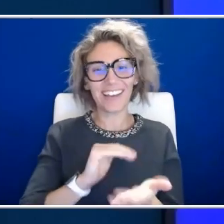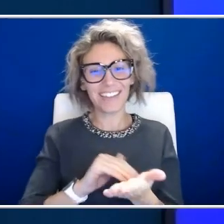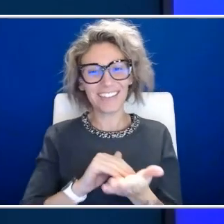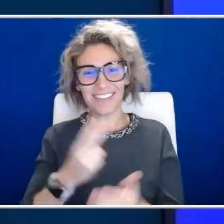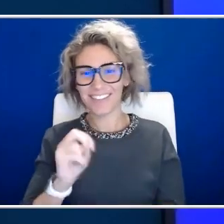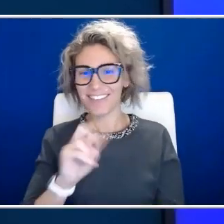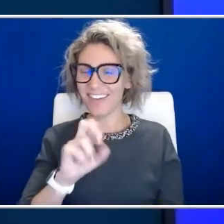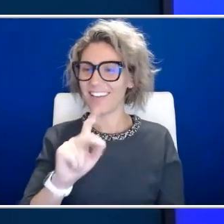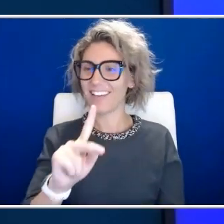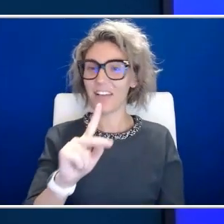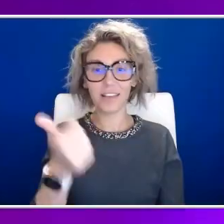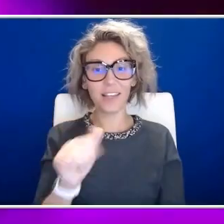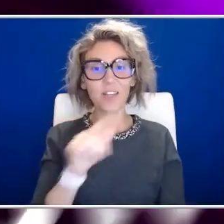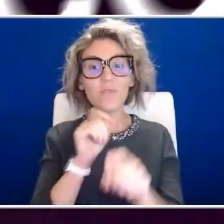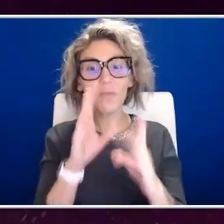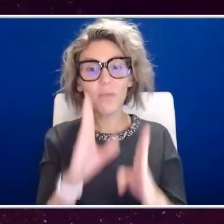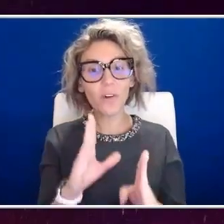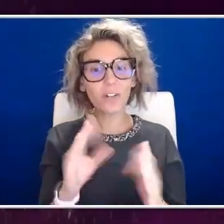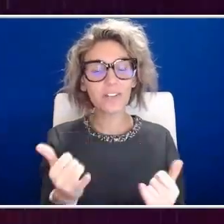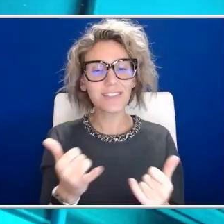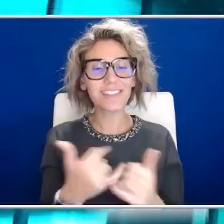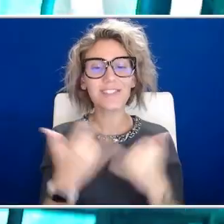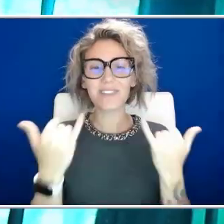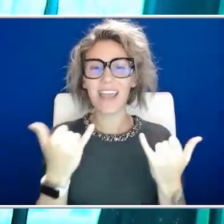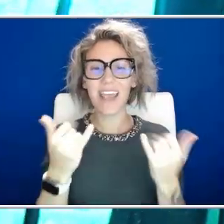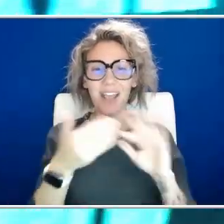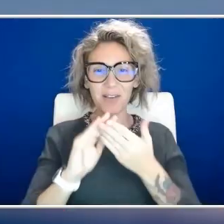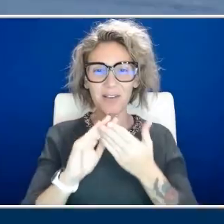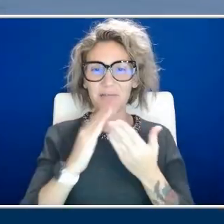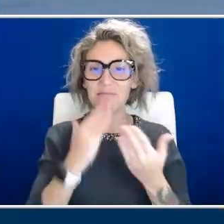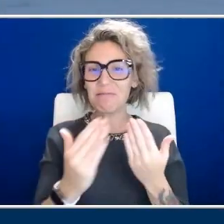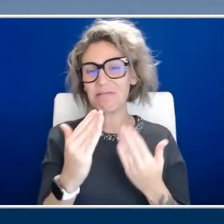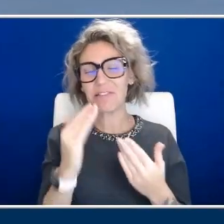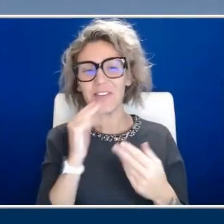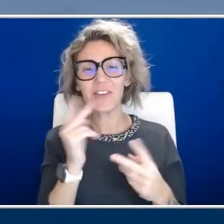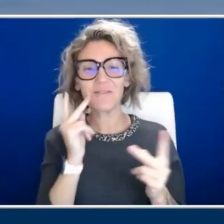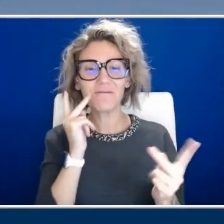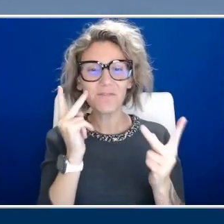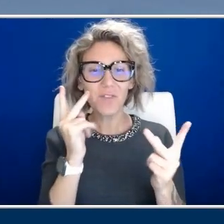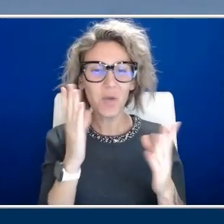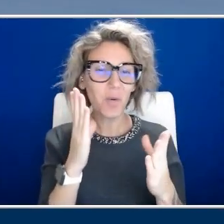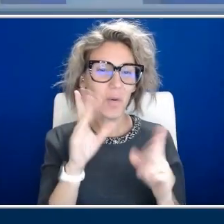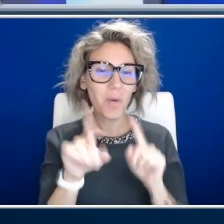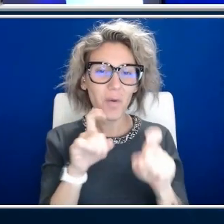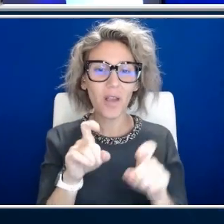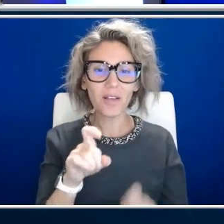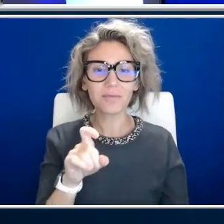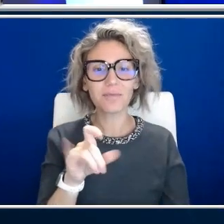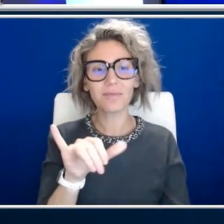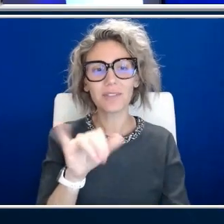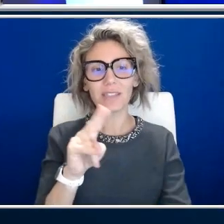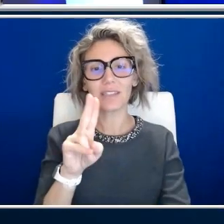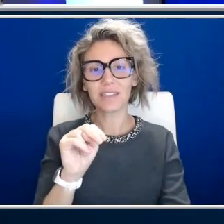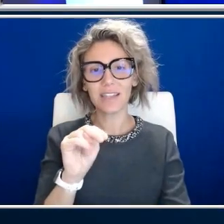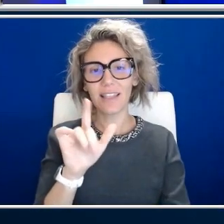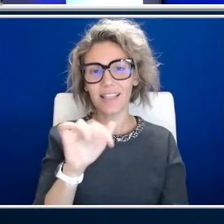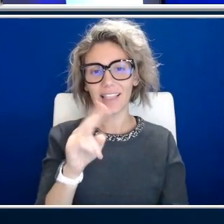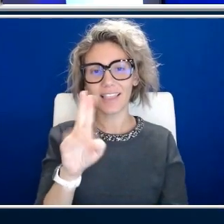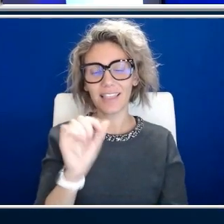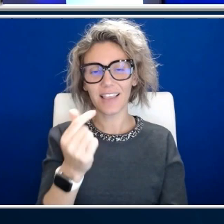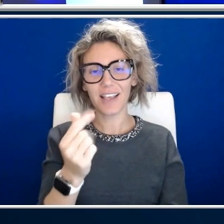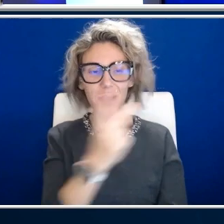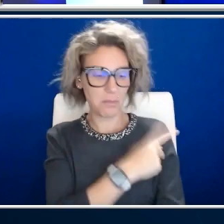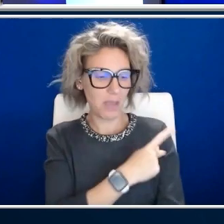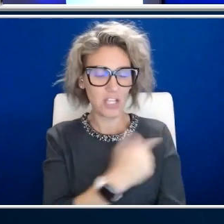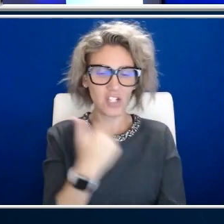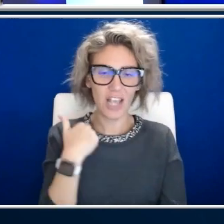us today? Well, let's get to some good viewer questions. Yen Liang wants to know, do patients who undergo kidney transplantation